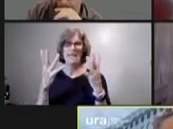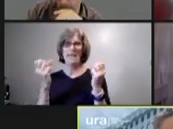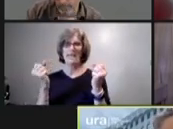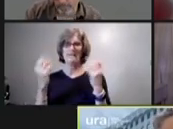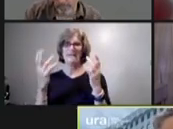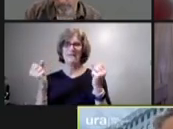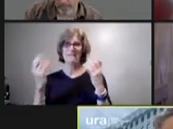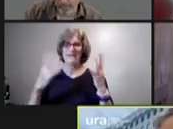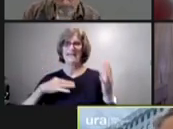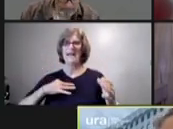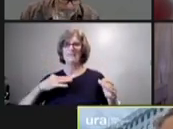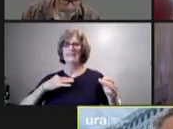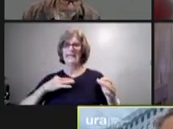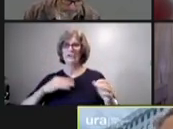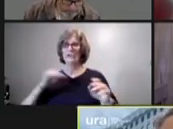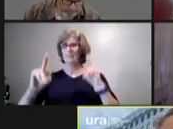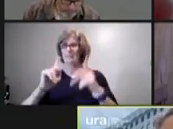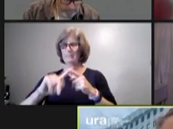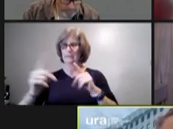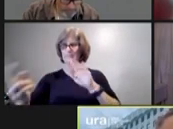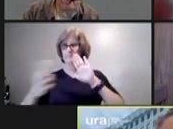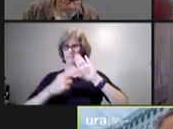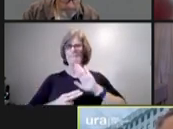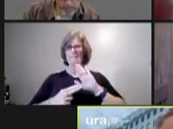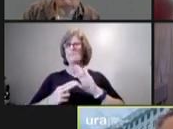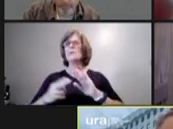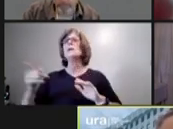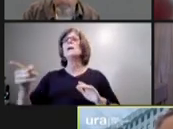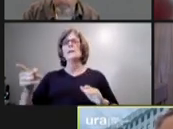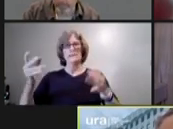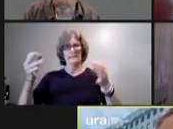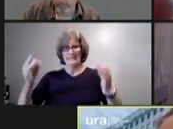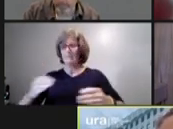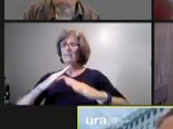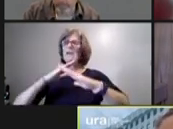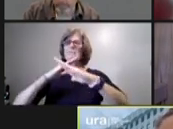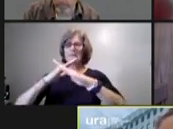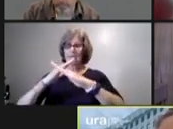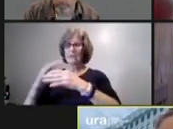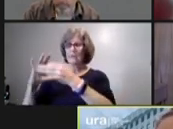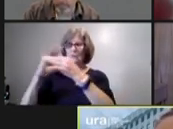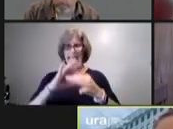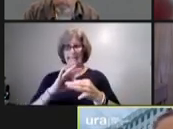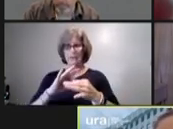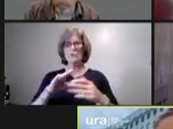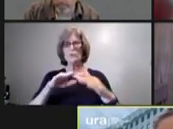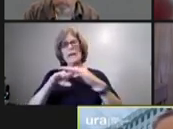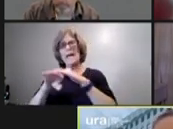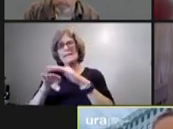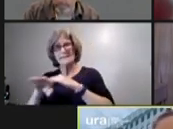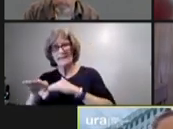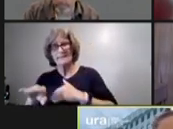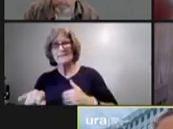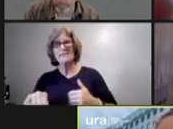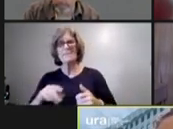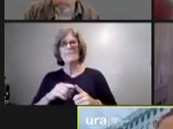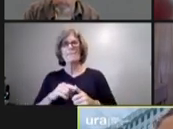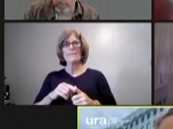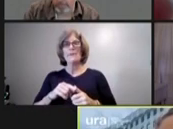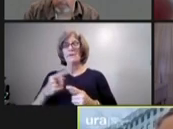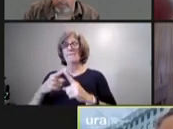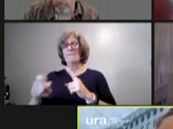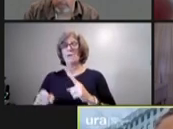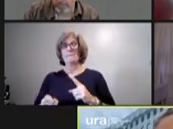and there is definitely a barrier to accessibility. You know, even with between 2010 and